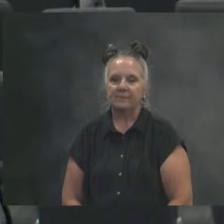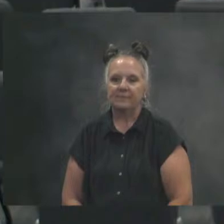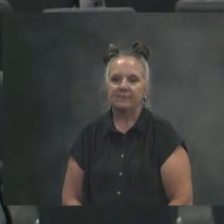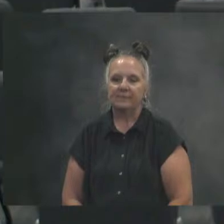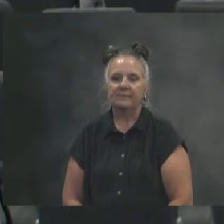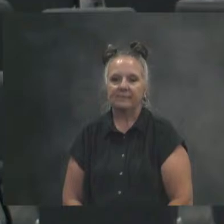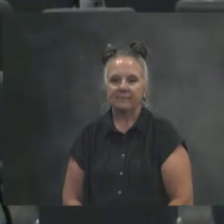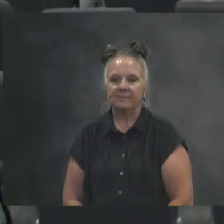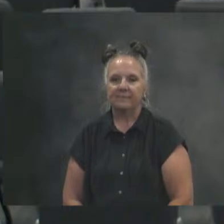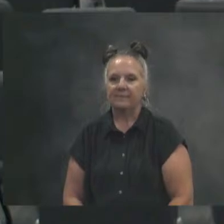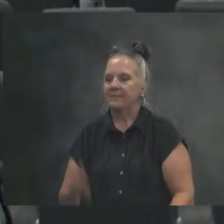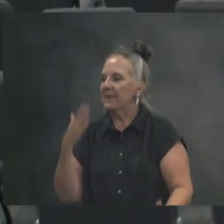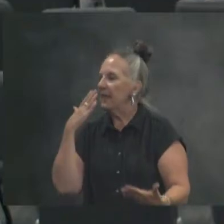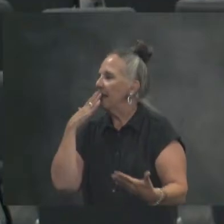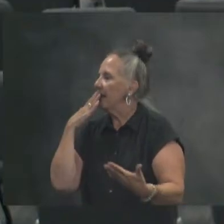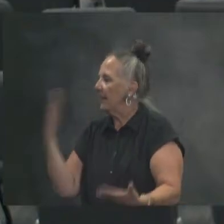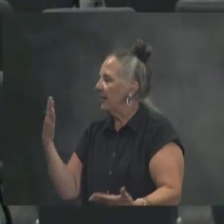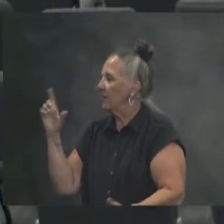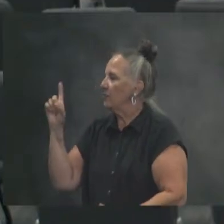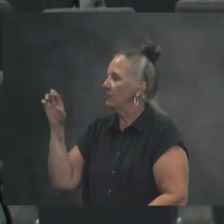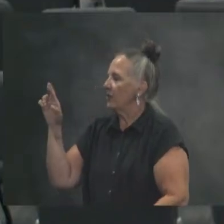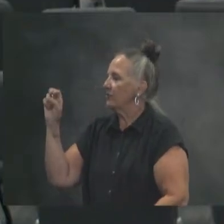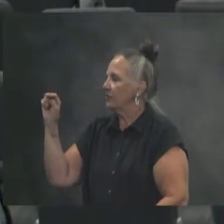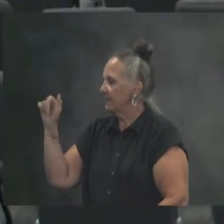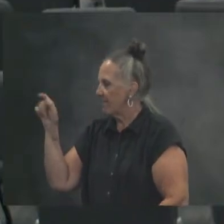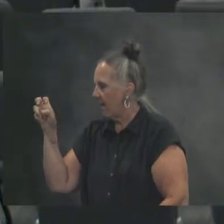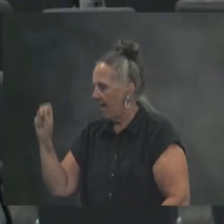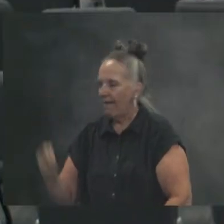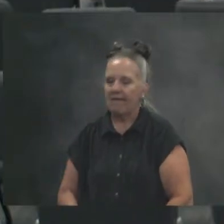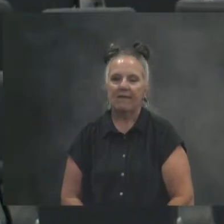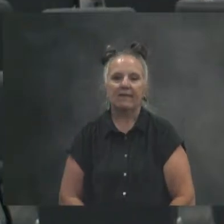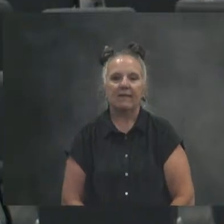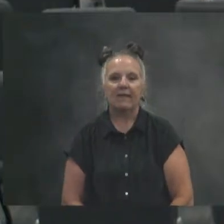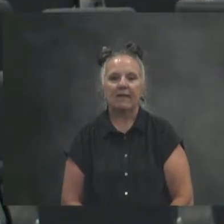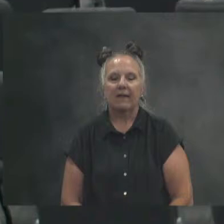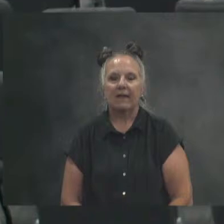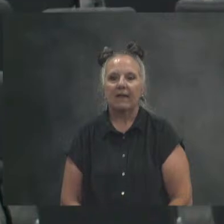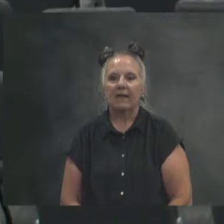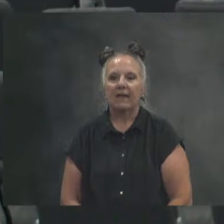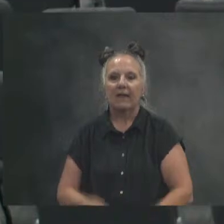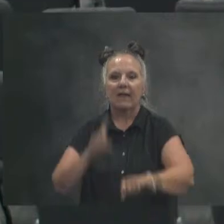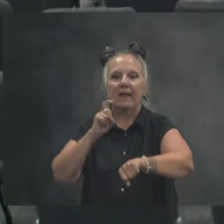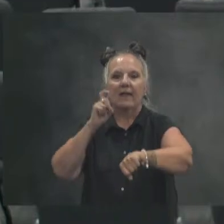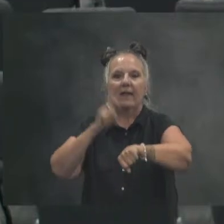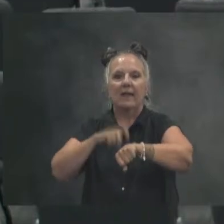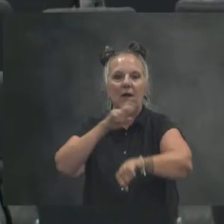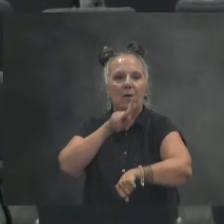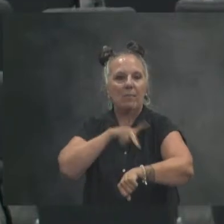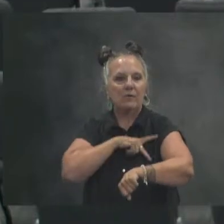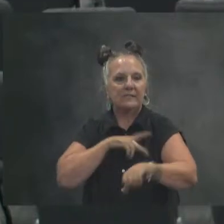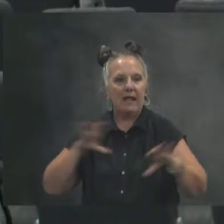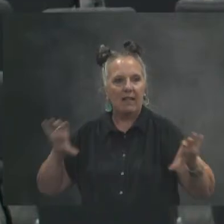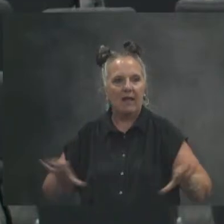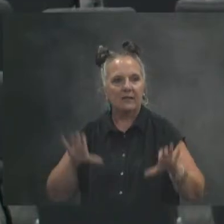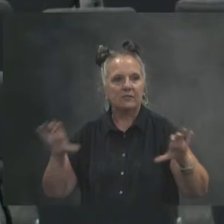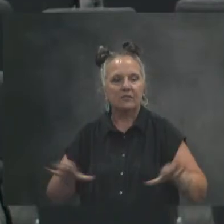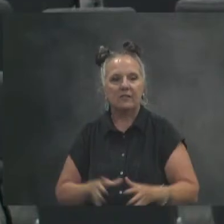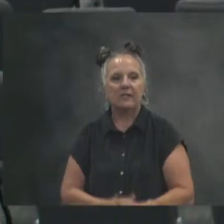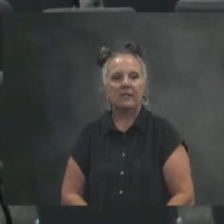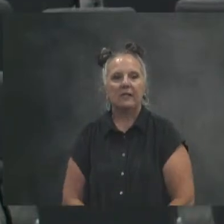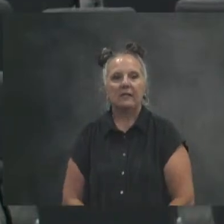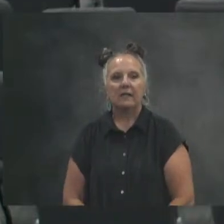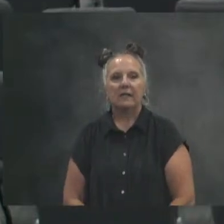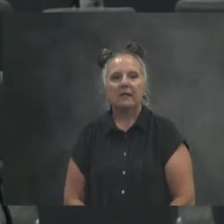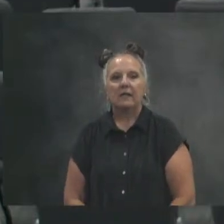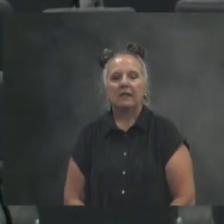update. Thank you, Dr. Savine. Okay, at this time we'll have personnel action. Dr. Webster, you